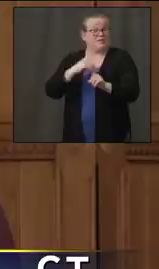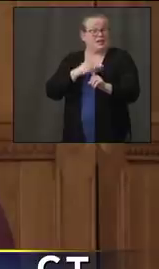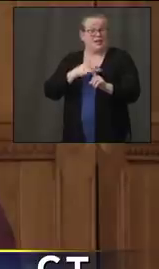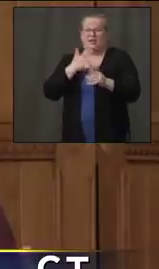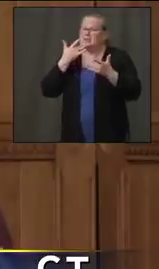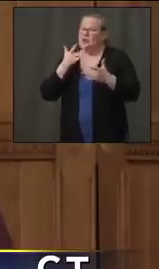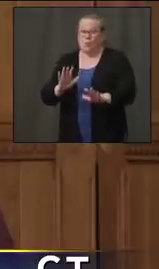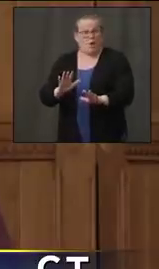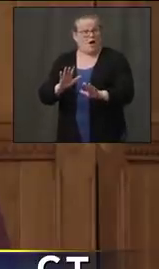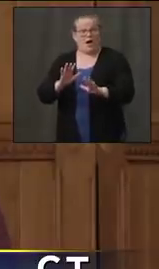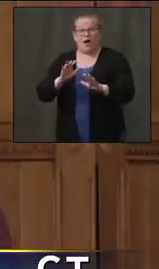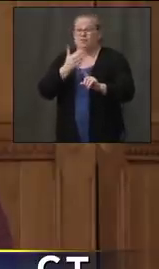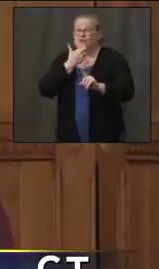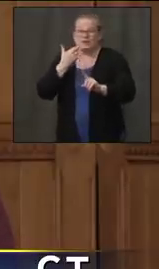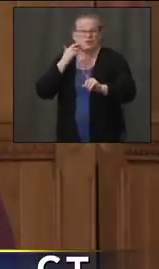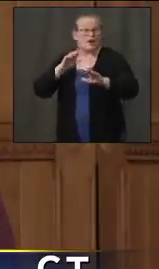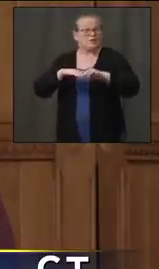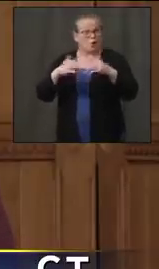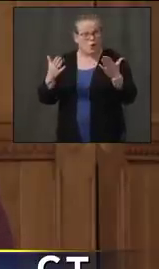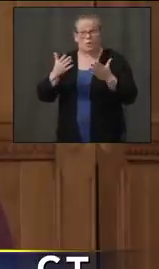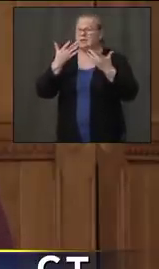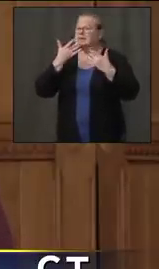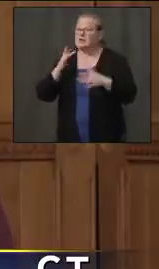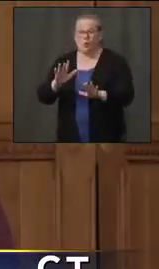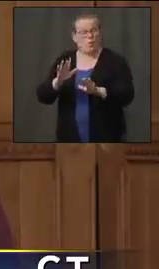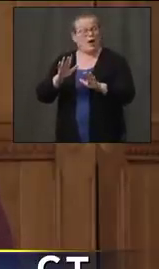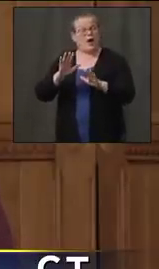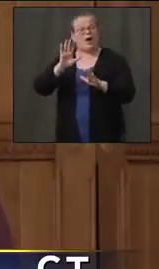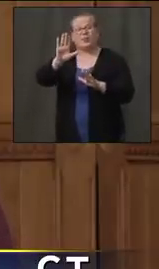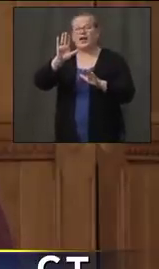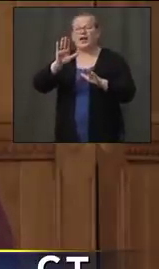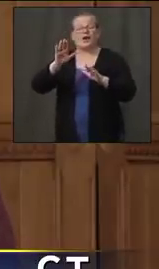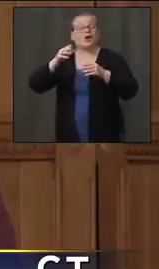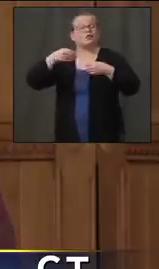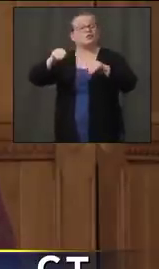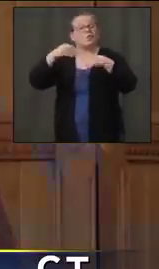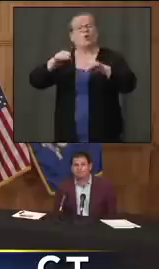a sidewalk sale, they will have the ability to say no to that.